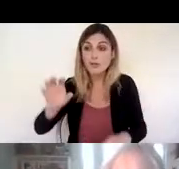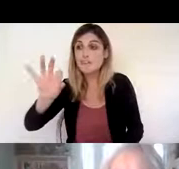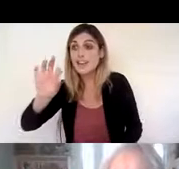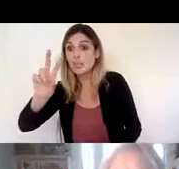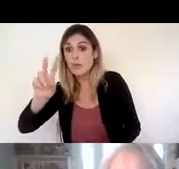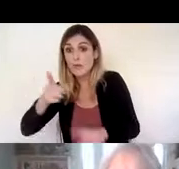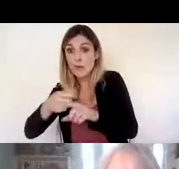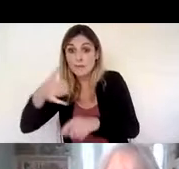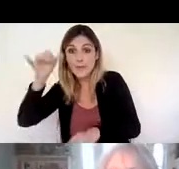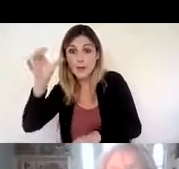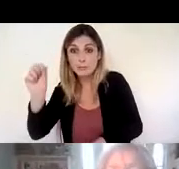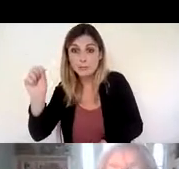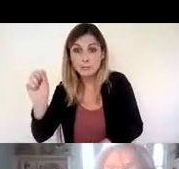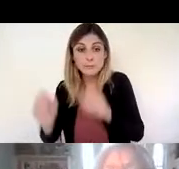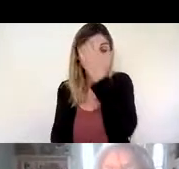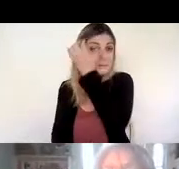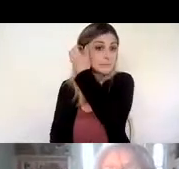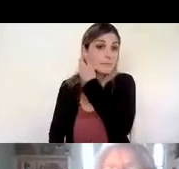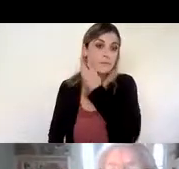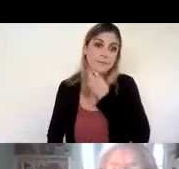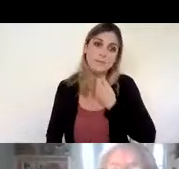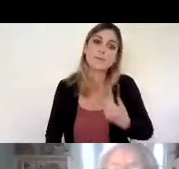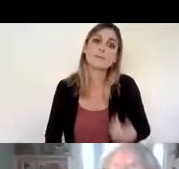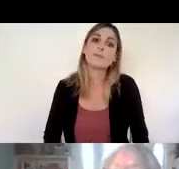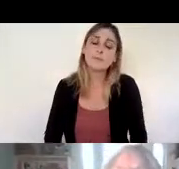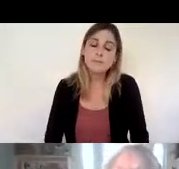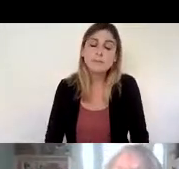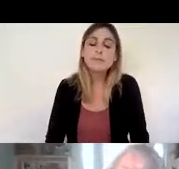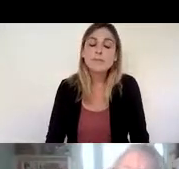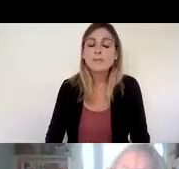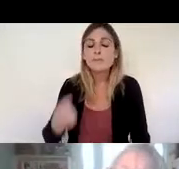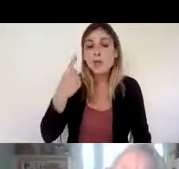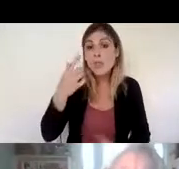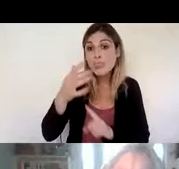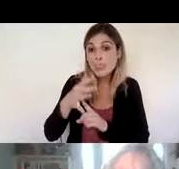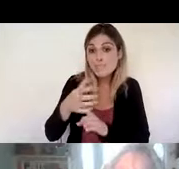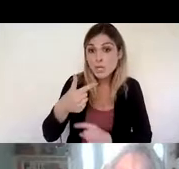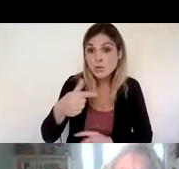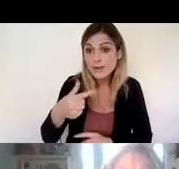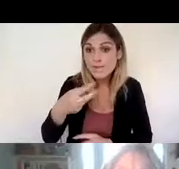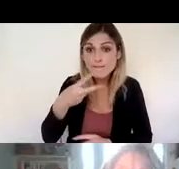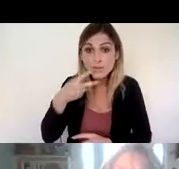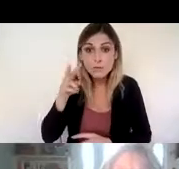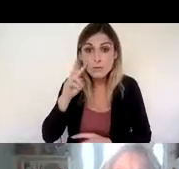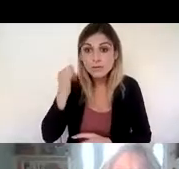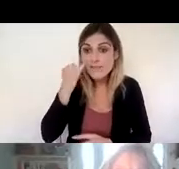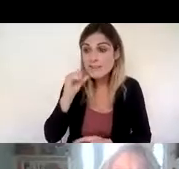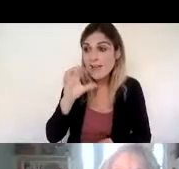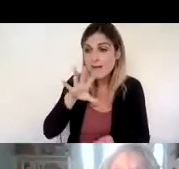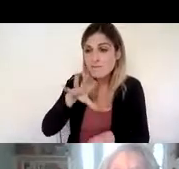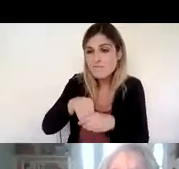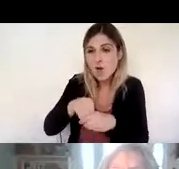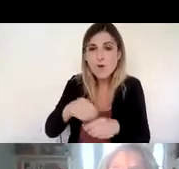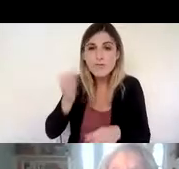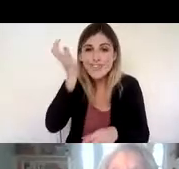milk. In contrast, leafy green vegetables that are not part of the cabbage family, that are not cruciferous vegetables,